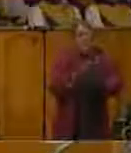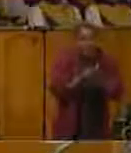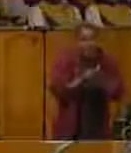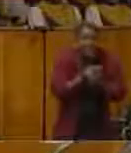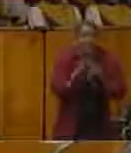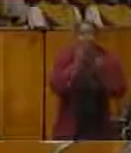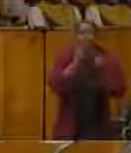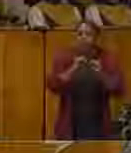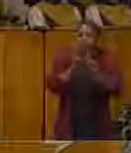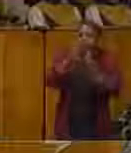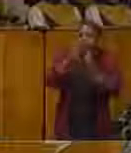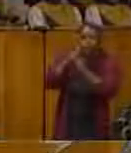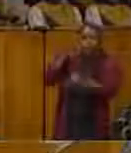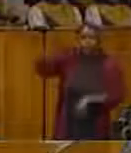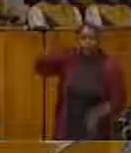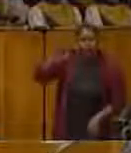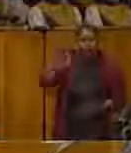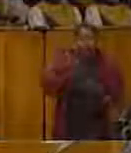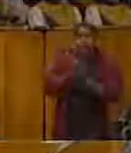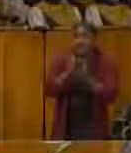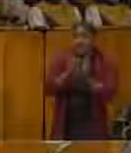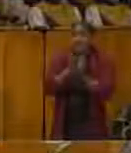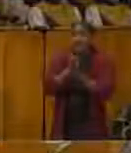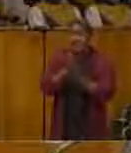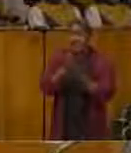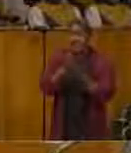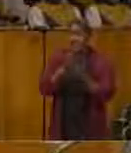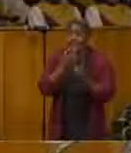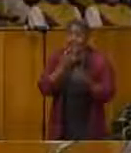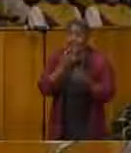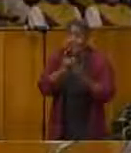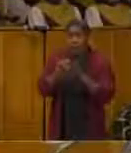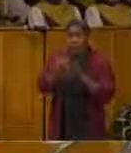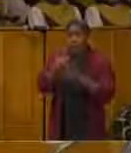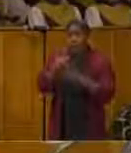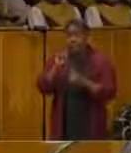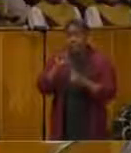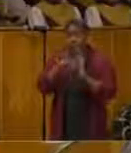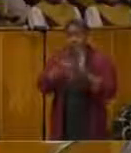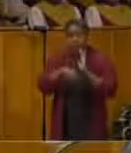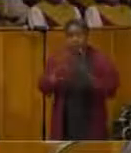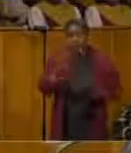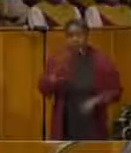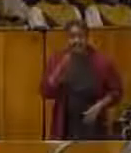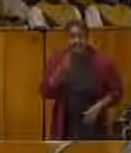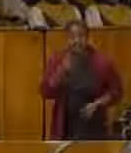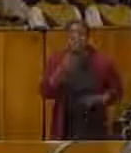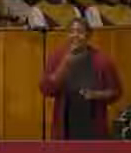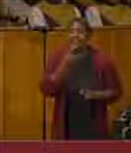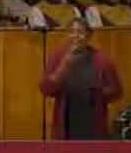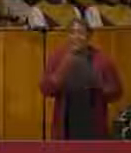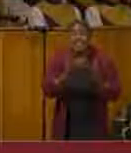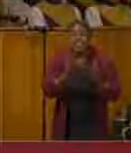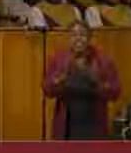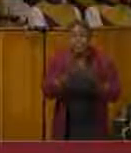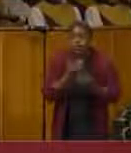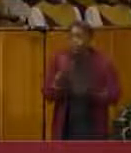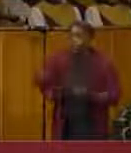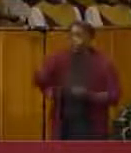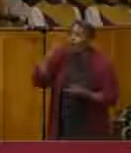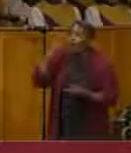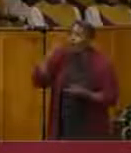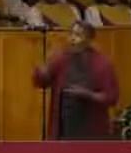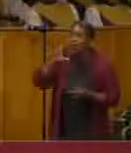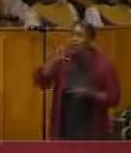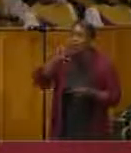one competitor. And so Jesus says in Matthew 19, watch this, it is easier for a camel to